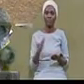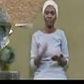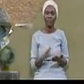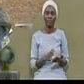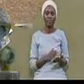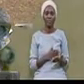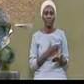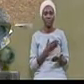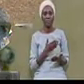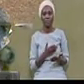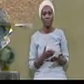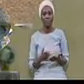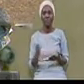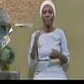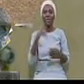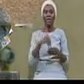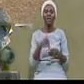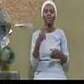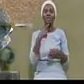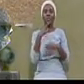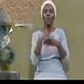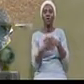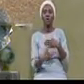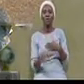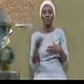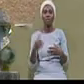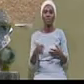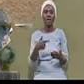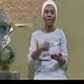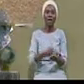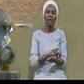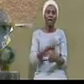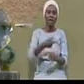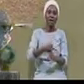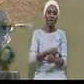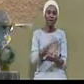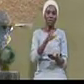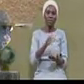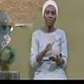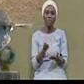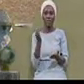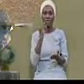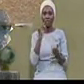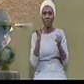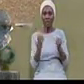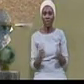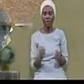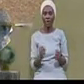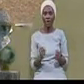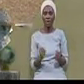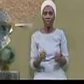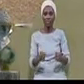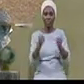wonder walking power in the blood of the Lamb. There is